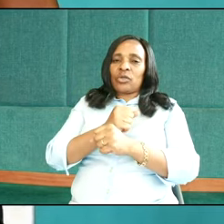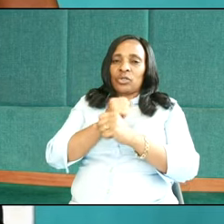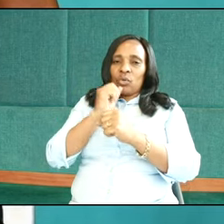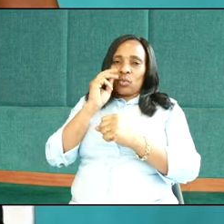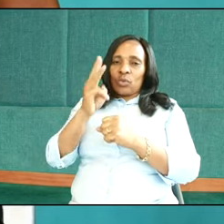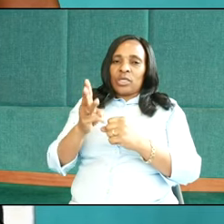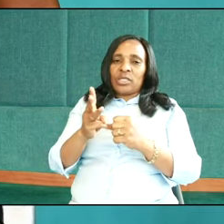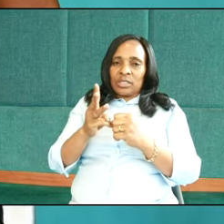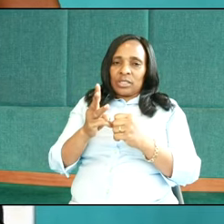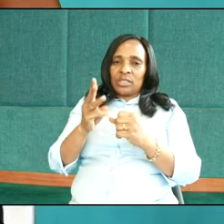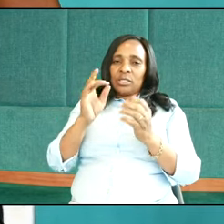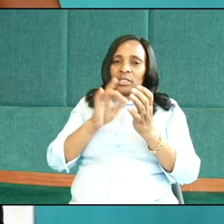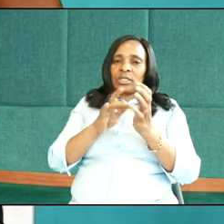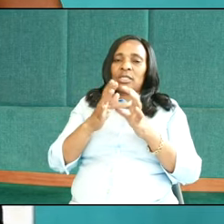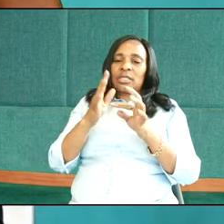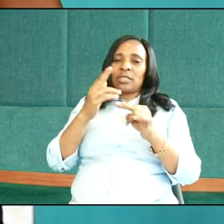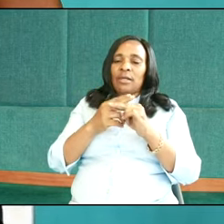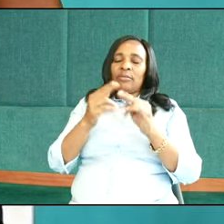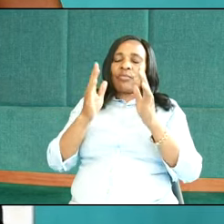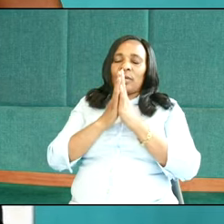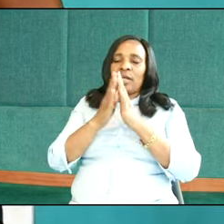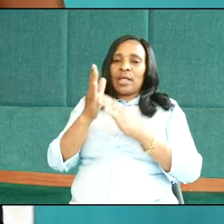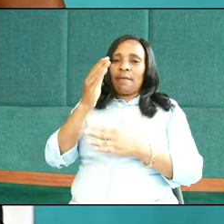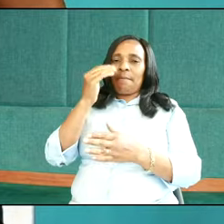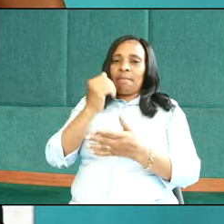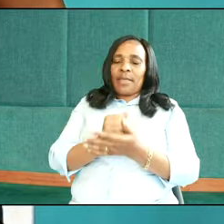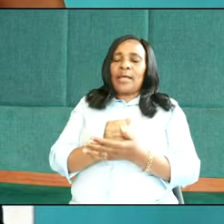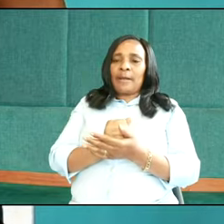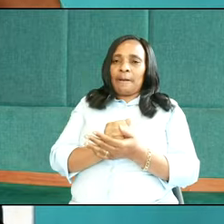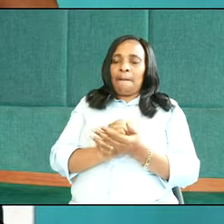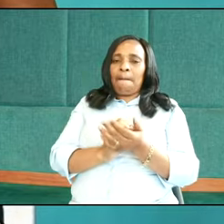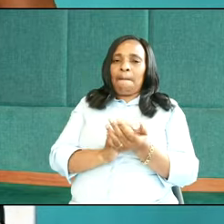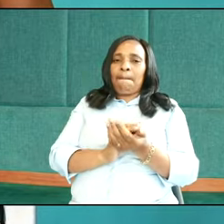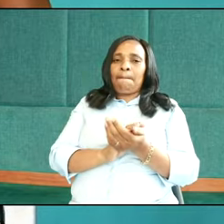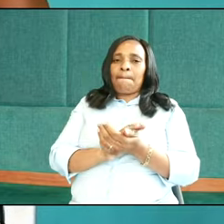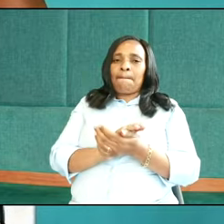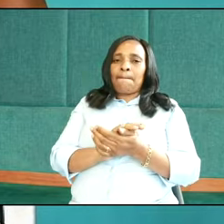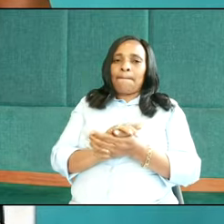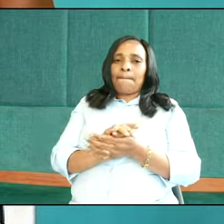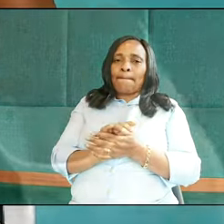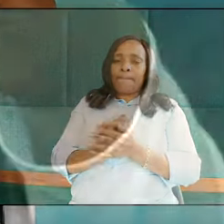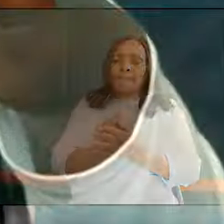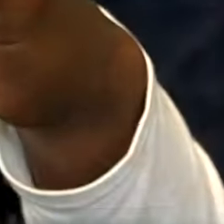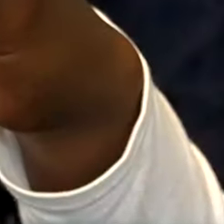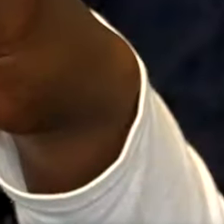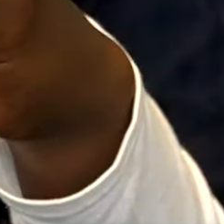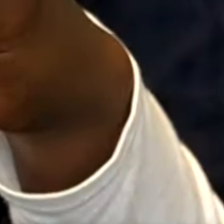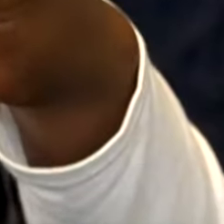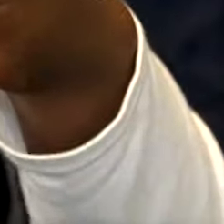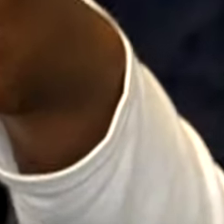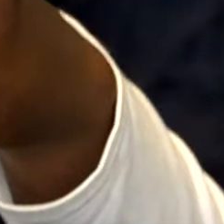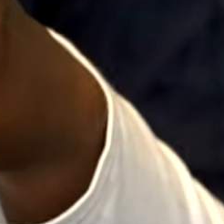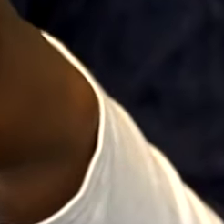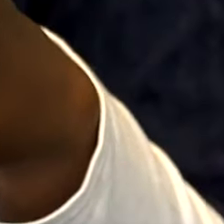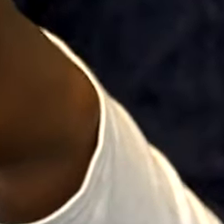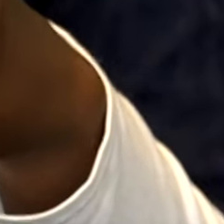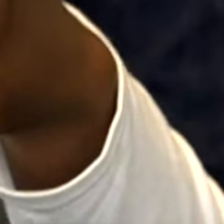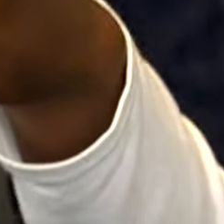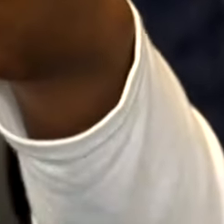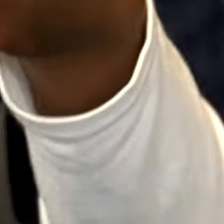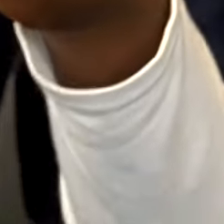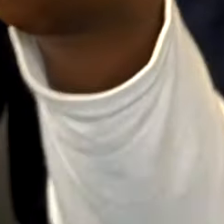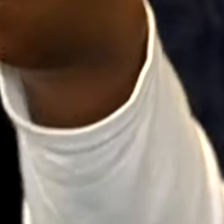ways. In Jesus' name I pray, amen. Amen. Amen. Goodbye. Happy Sabbath.